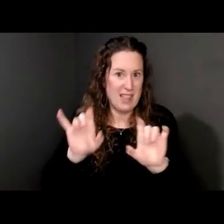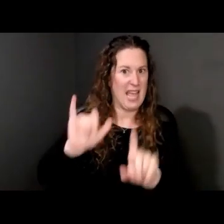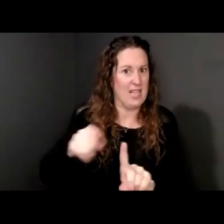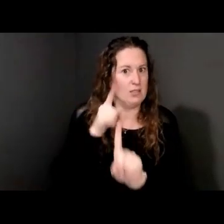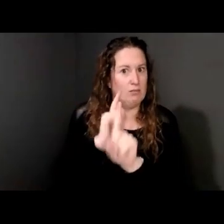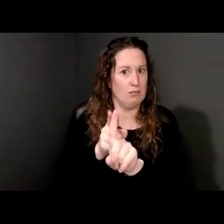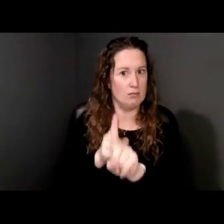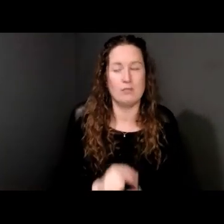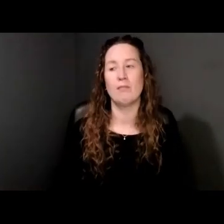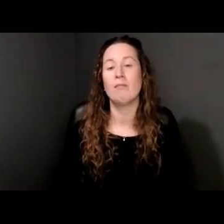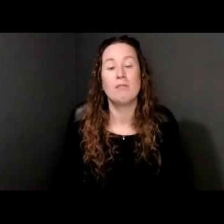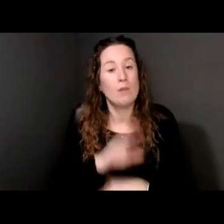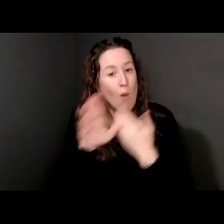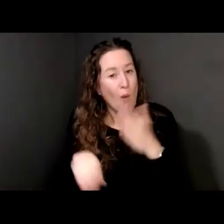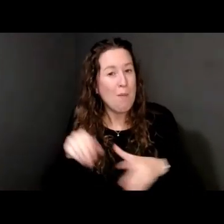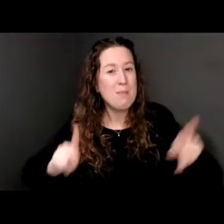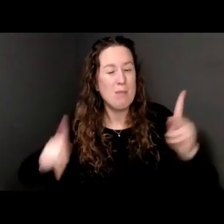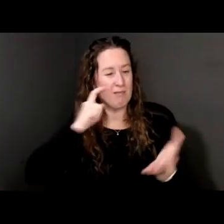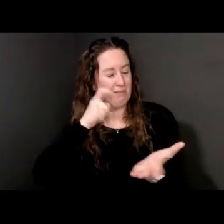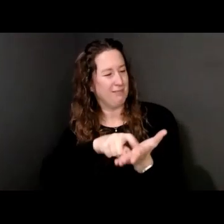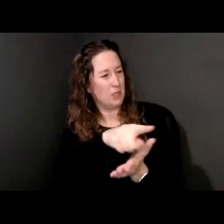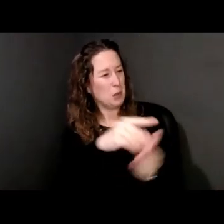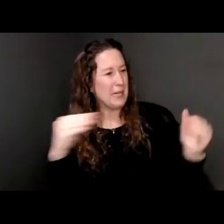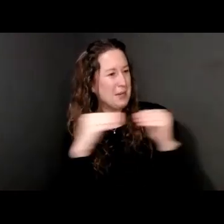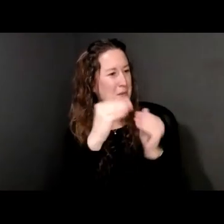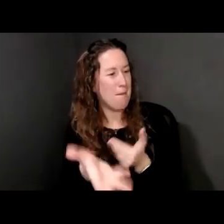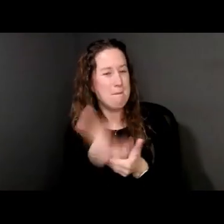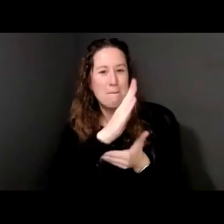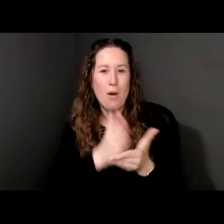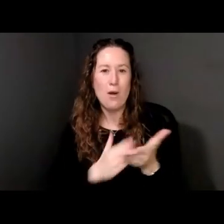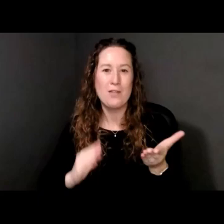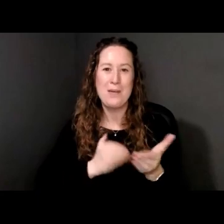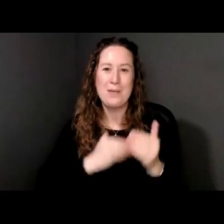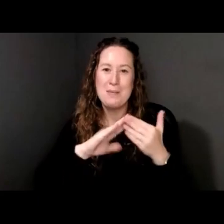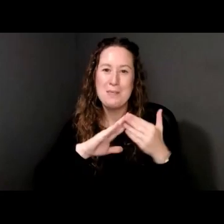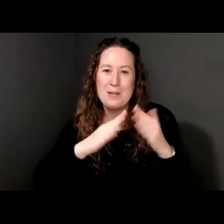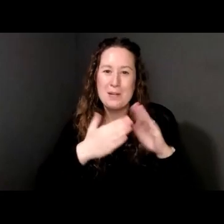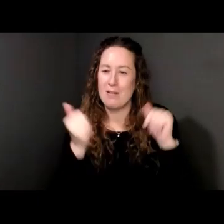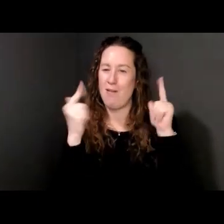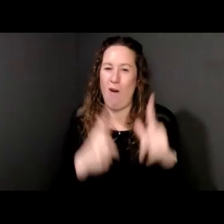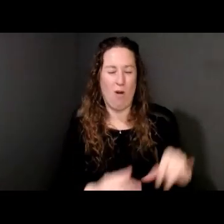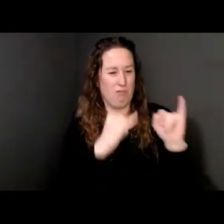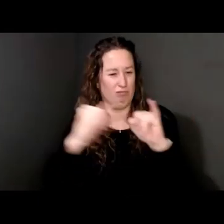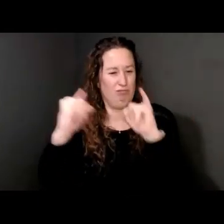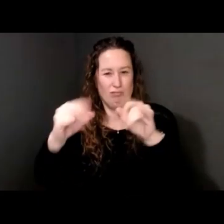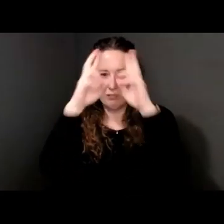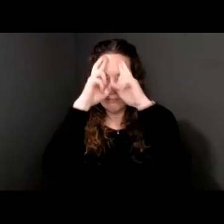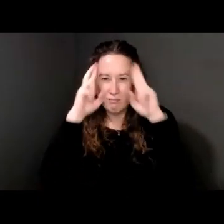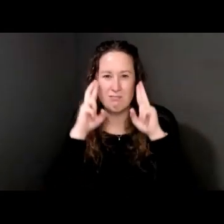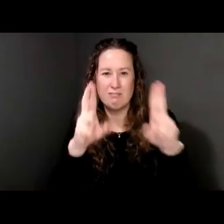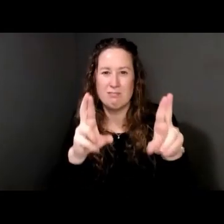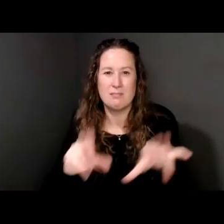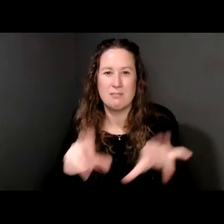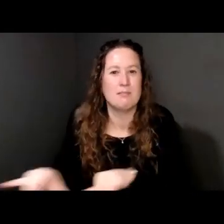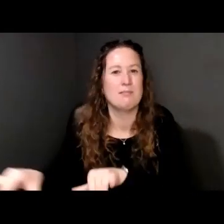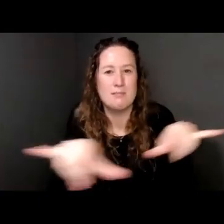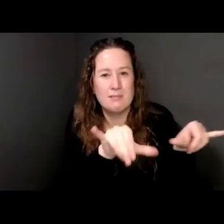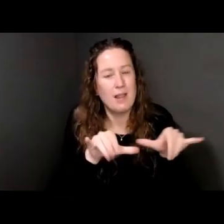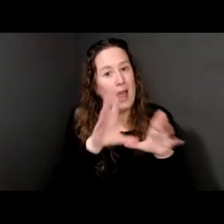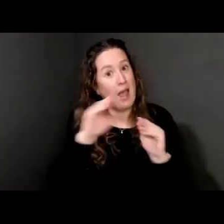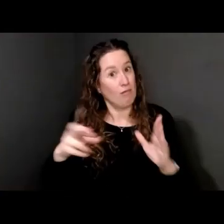are recognized as equal members of communities, where individuals are treated fairly and individuals are equally